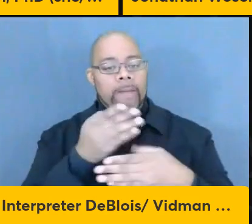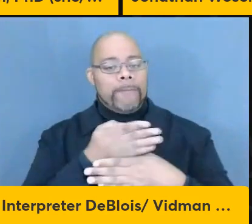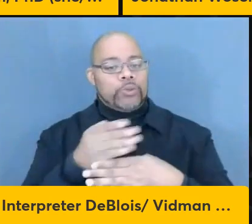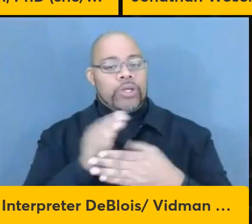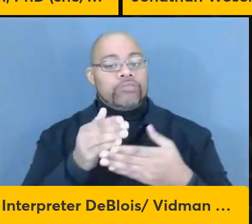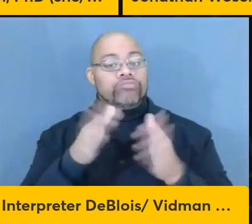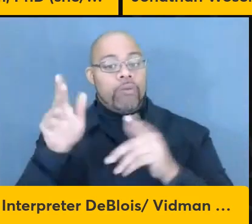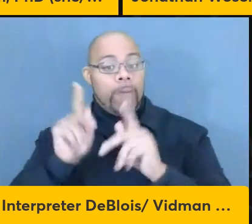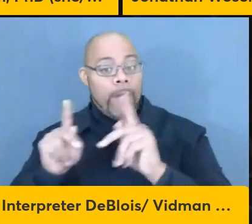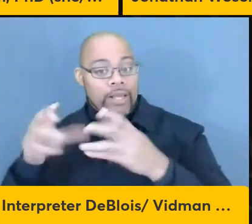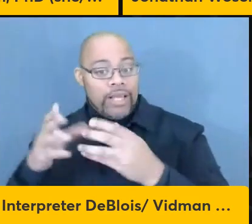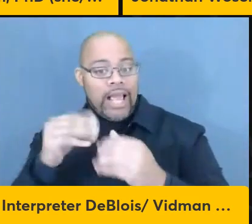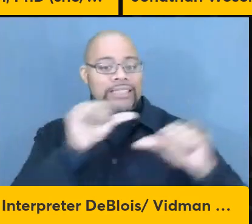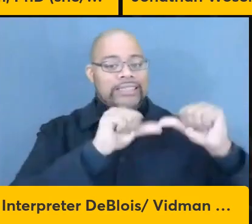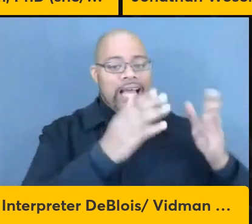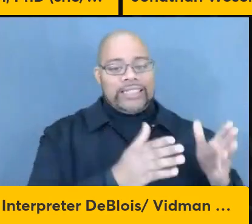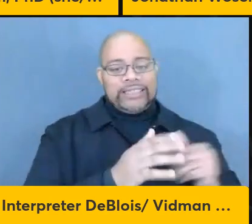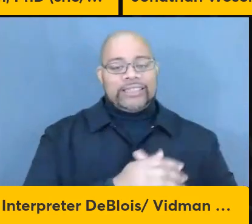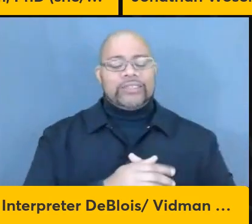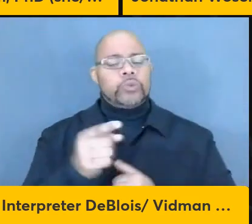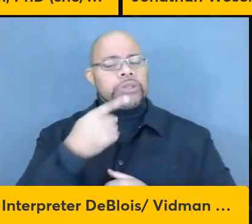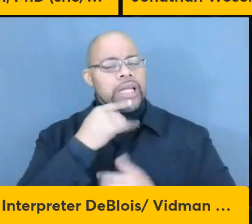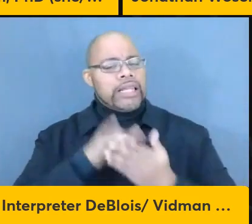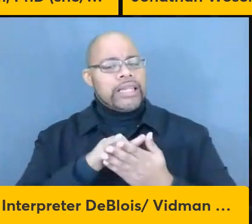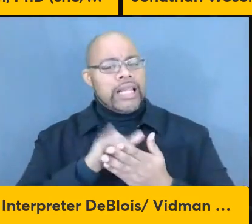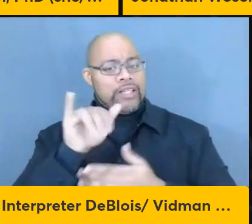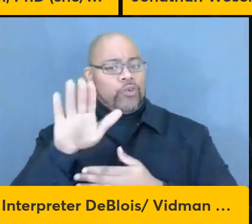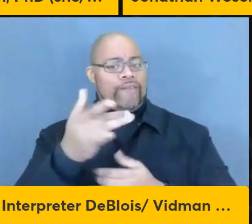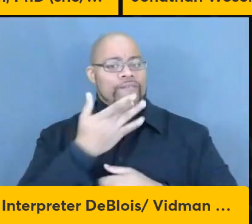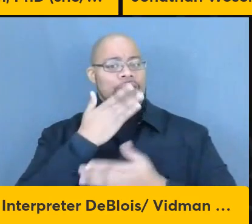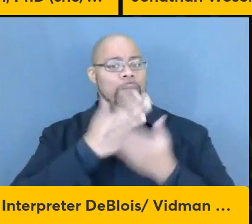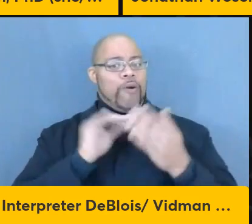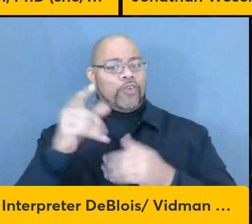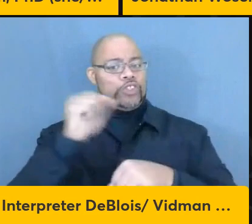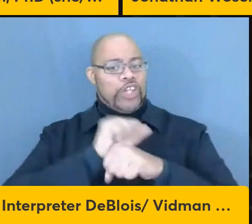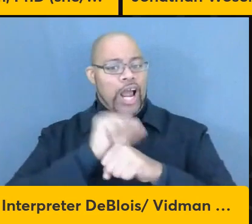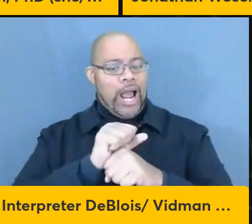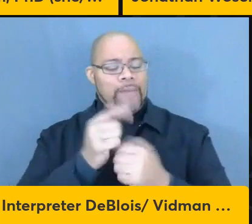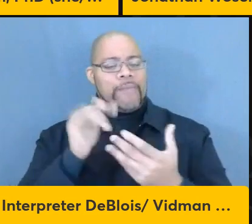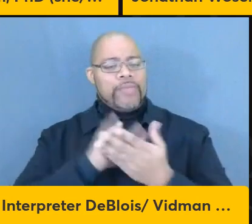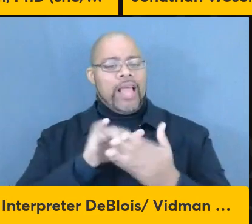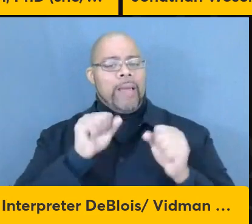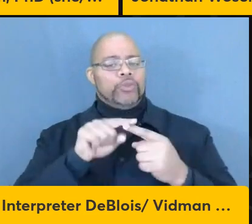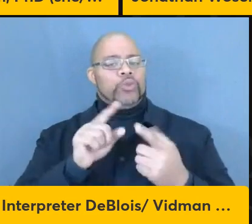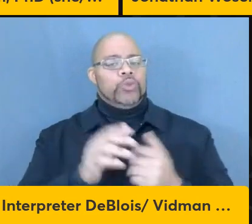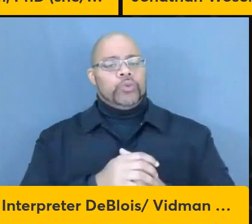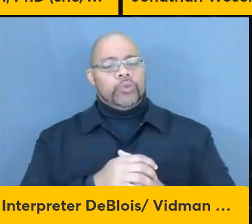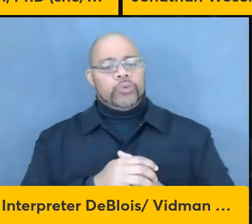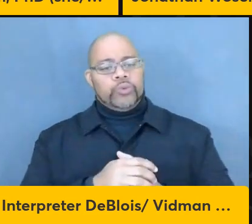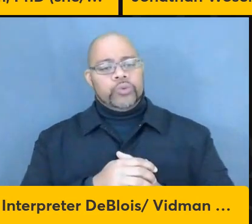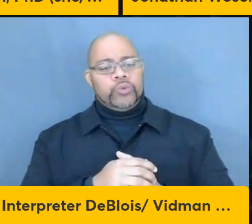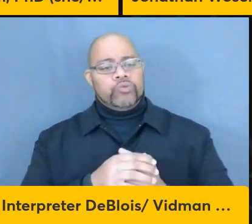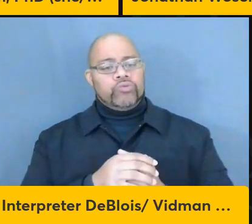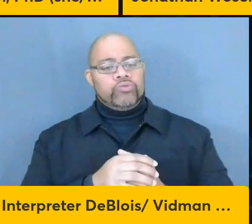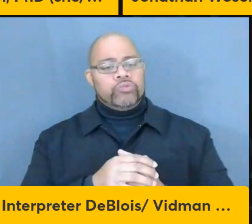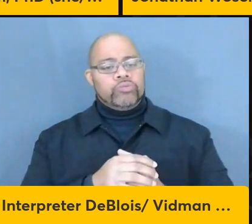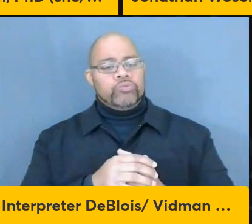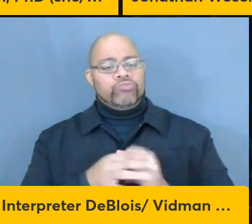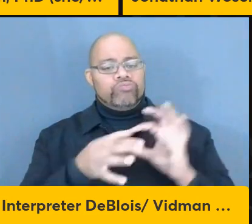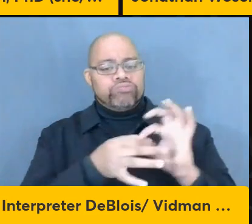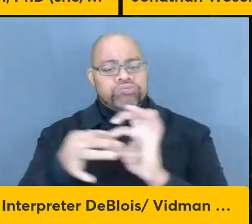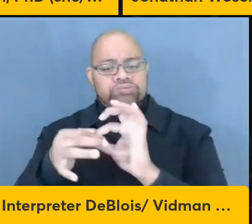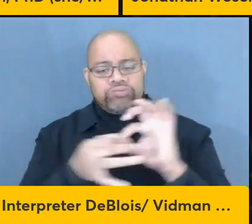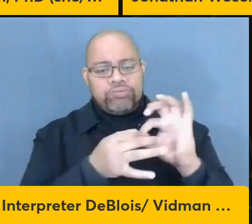general public and scientists. Would you say that's like your favorite part of your job, is being that sort of relay station